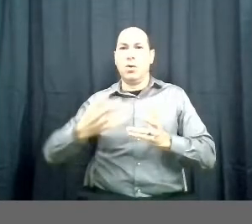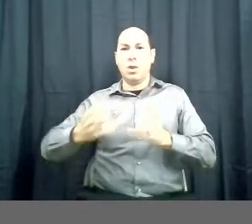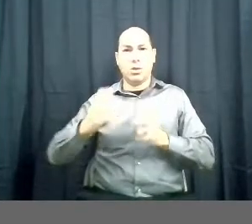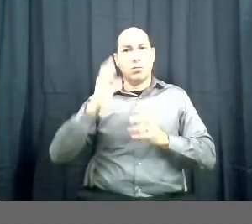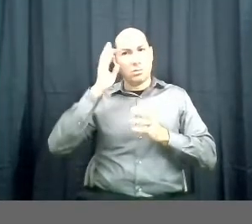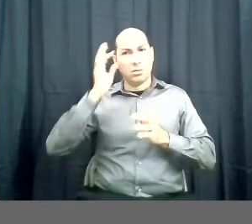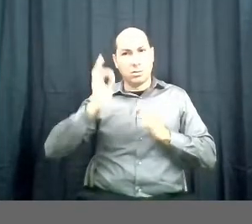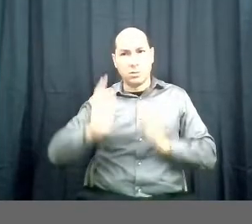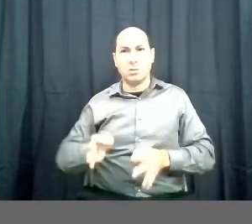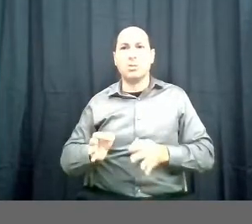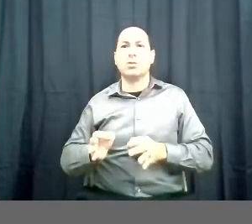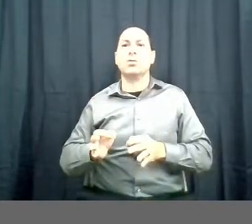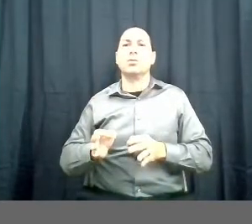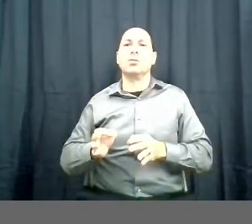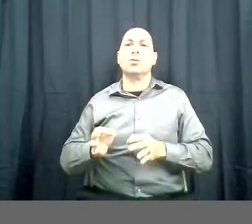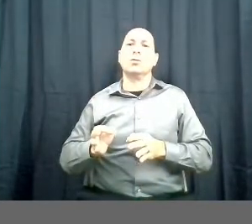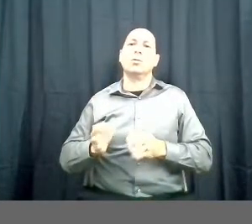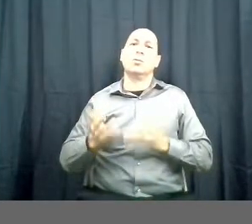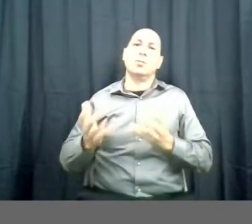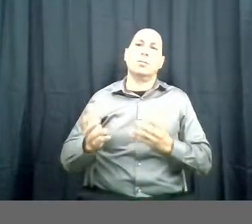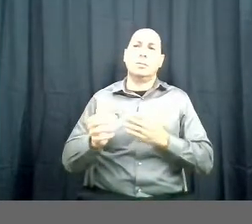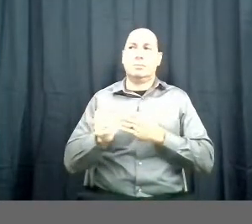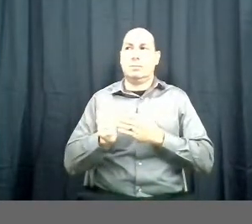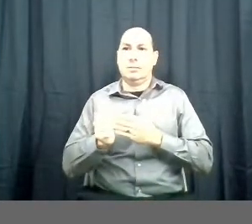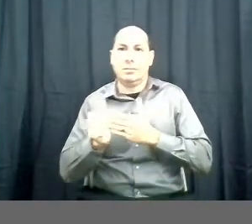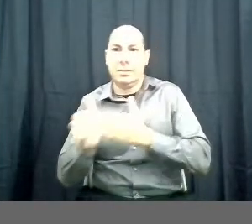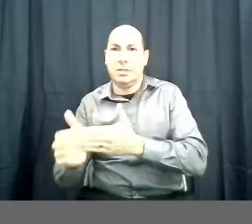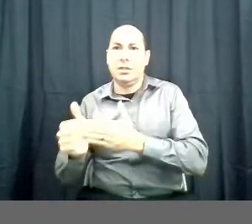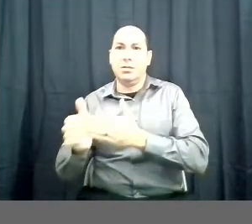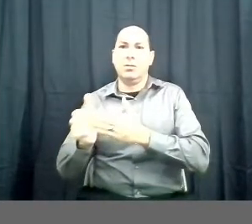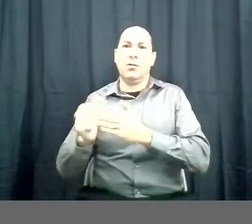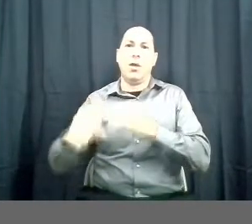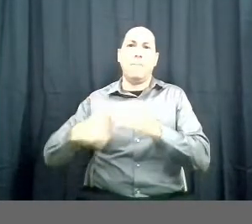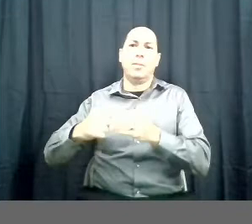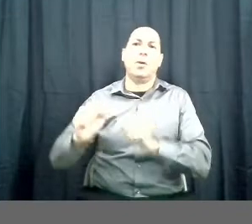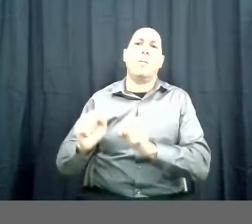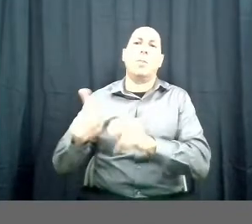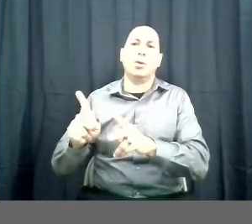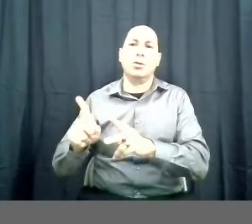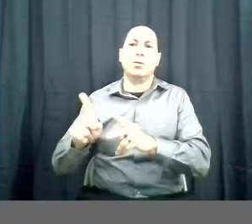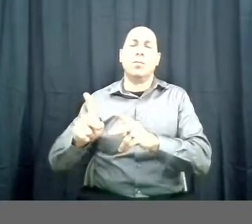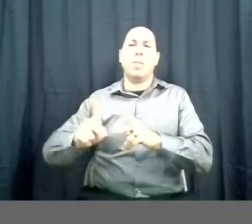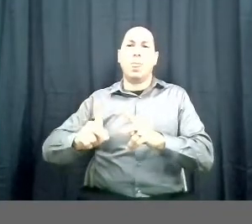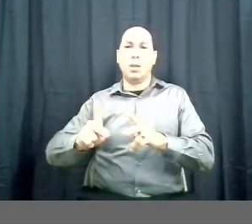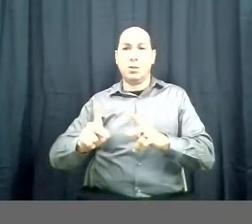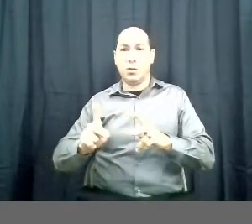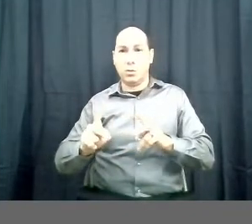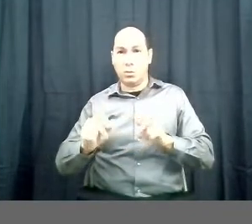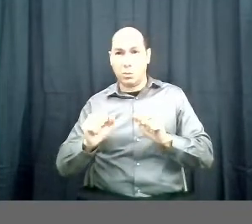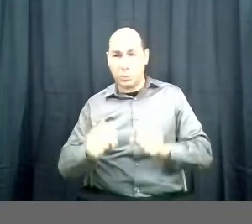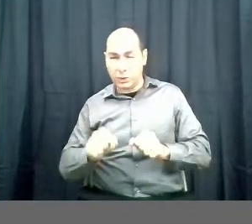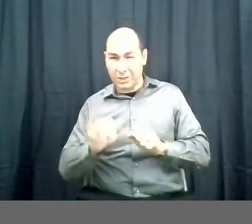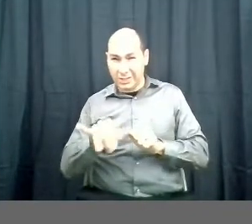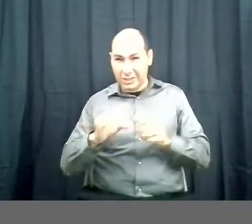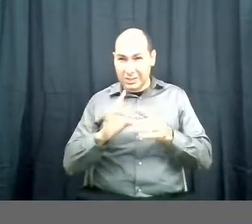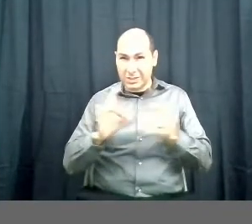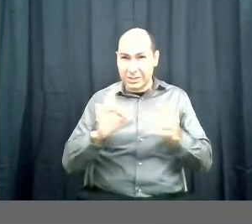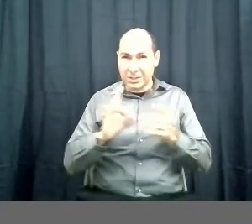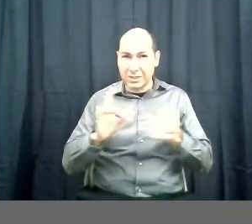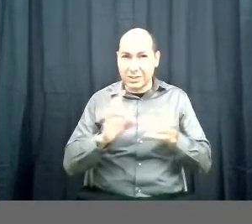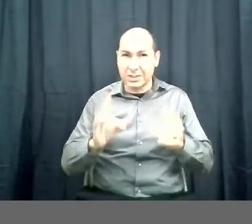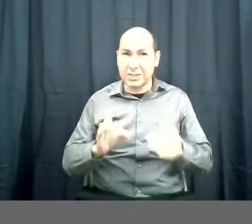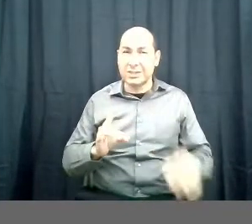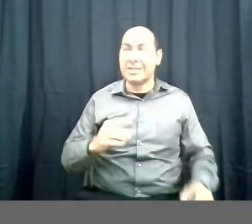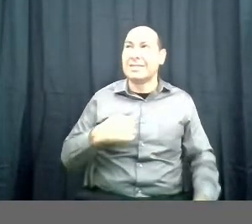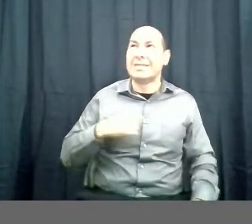we're giving them direction as it relates to opportunity. So could you speak to that? Yeah, I didn't catch the first